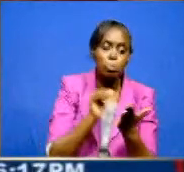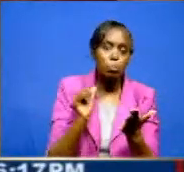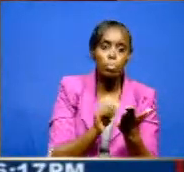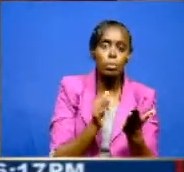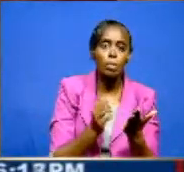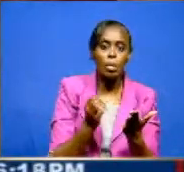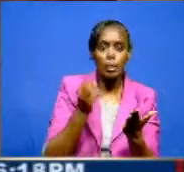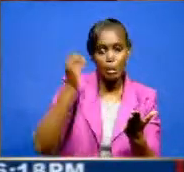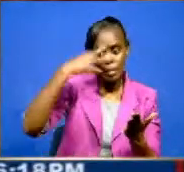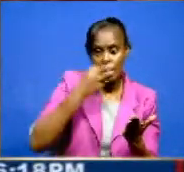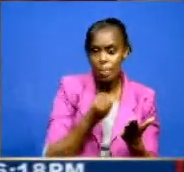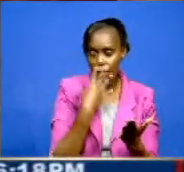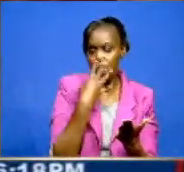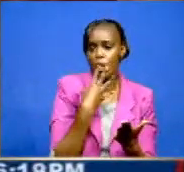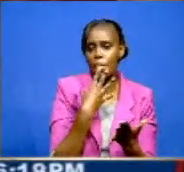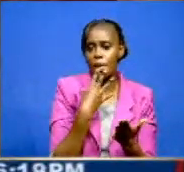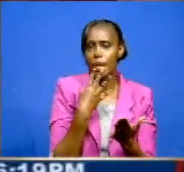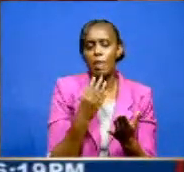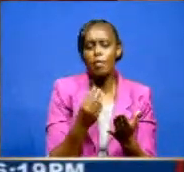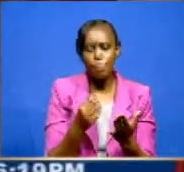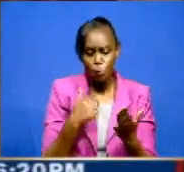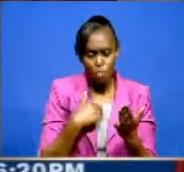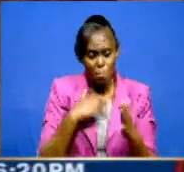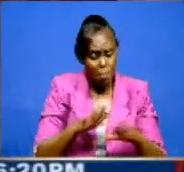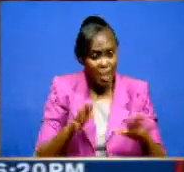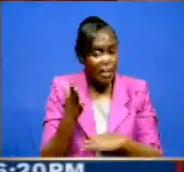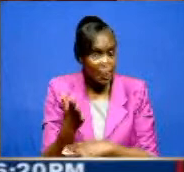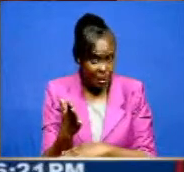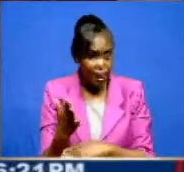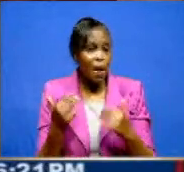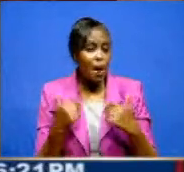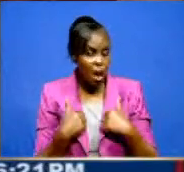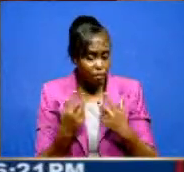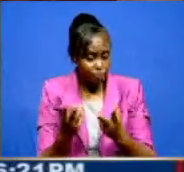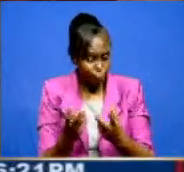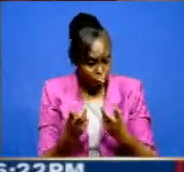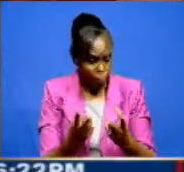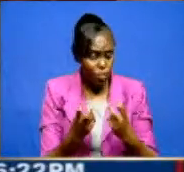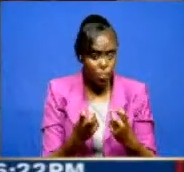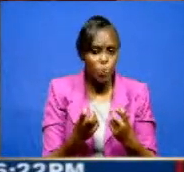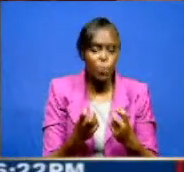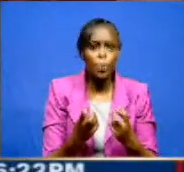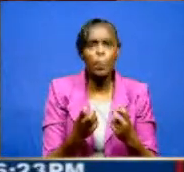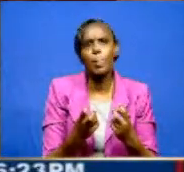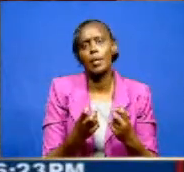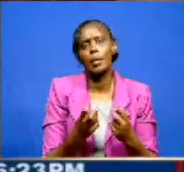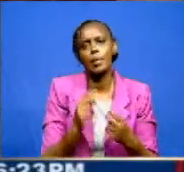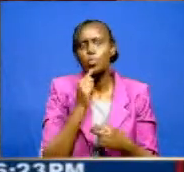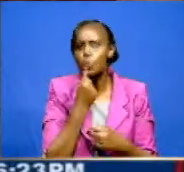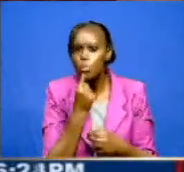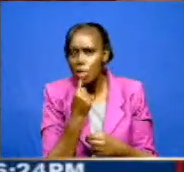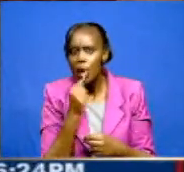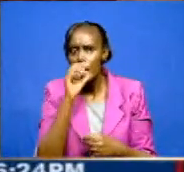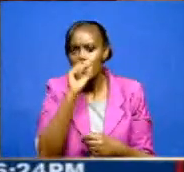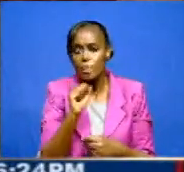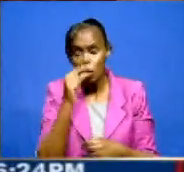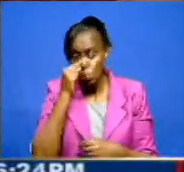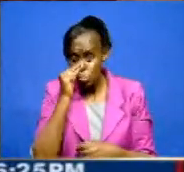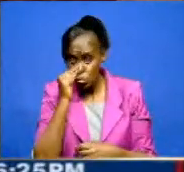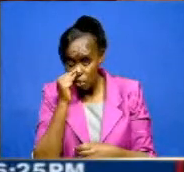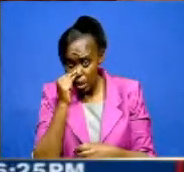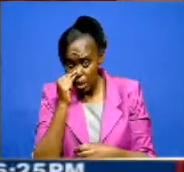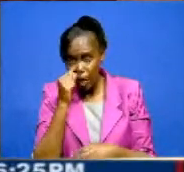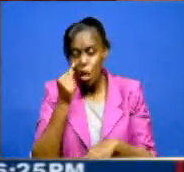part of Kitale, you have a captive market all the way to Turkana and South Sudan,